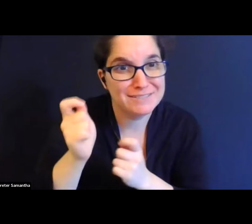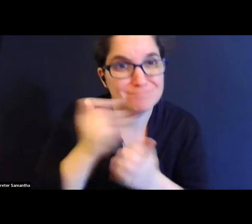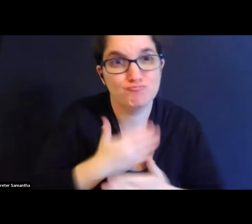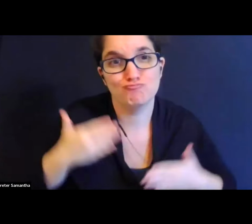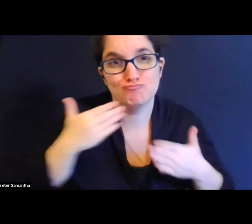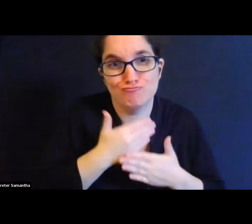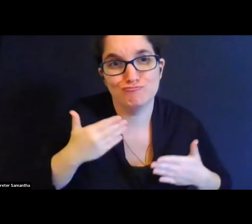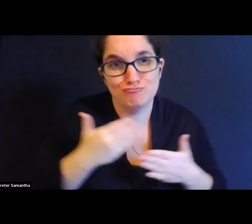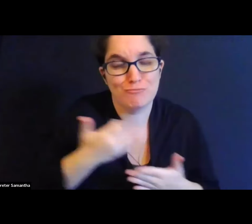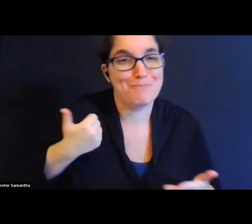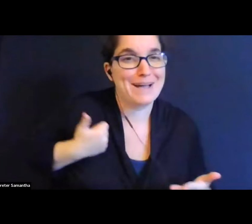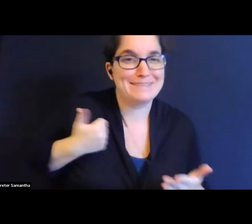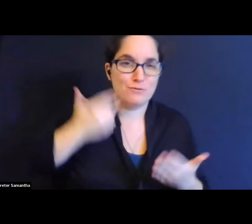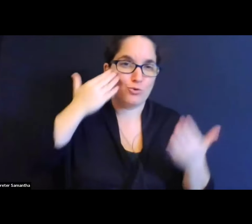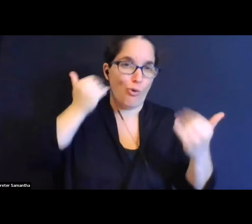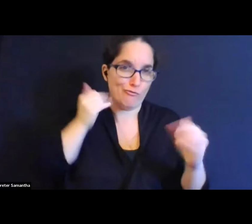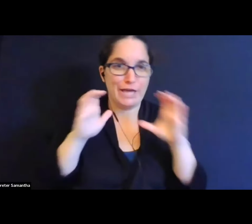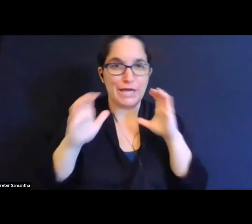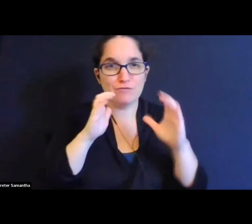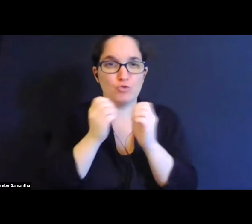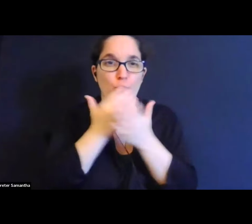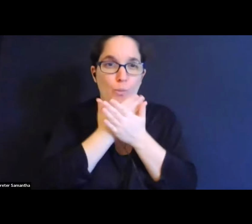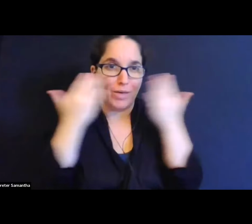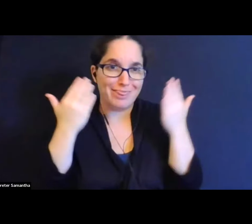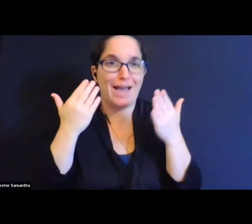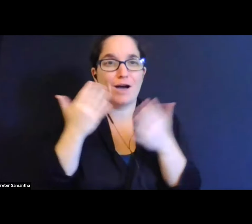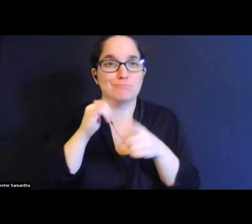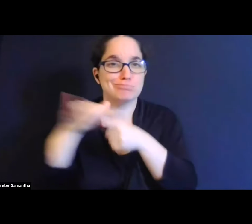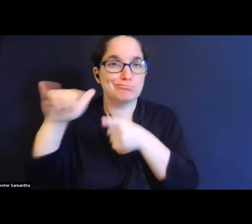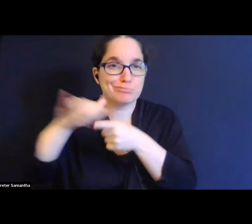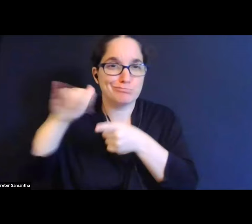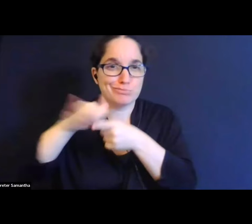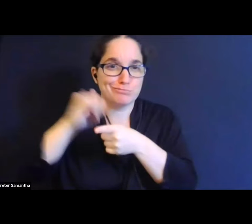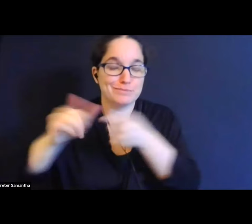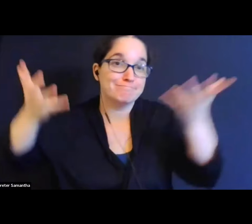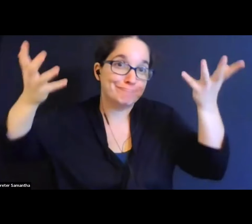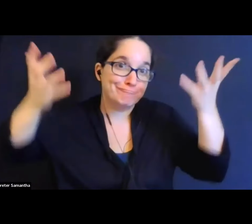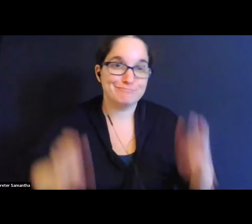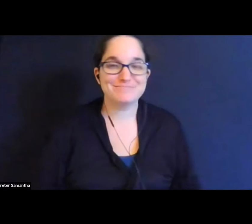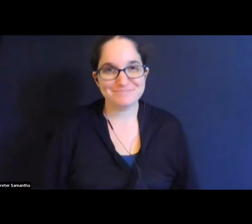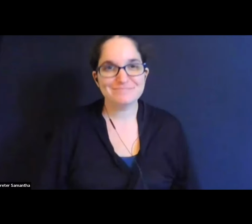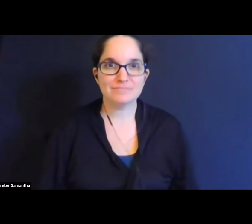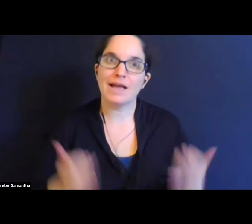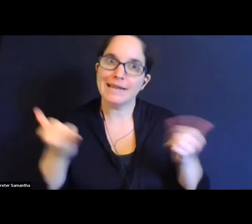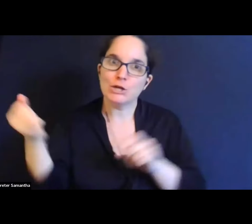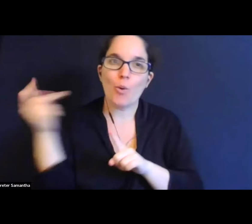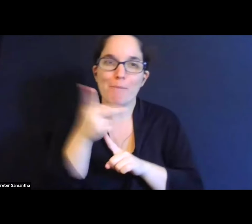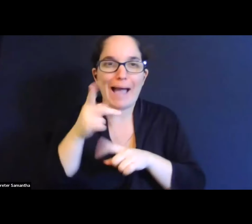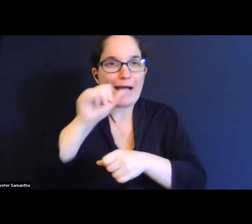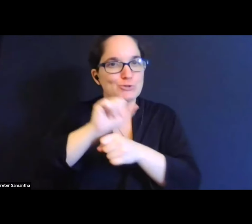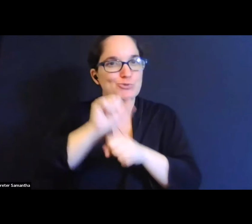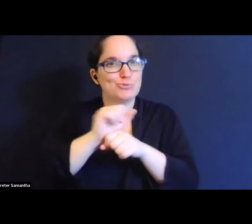I can communicate without too much profanity, and I can kind of get back to work with you guys